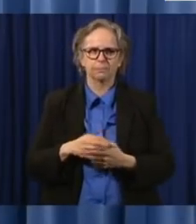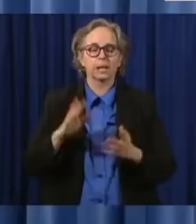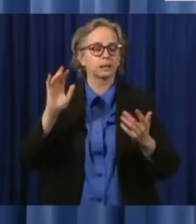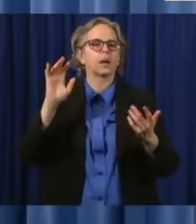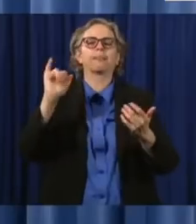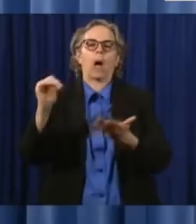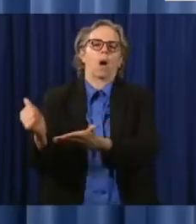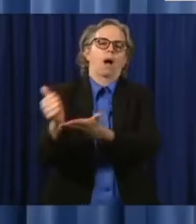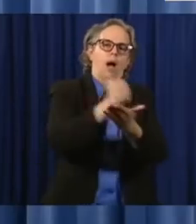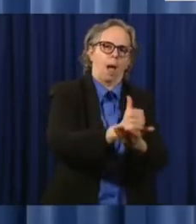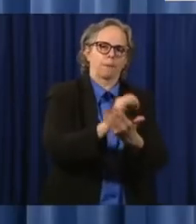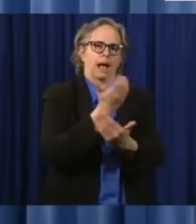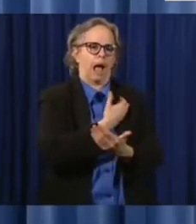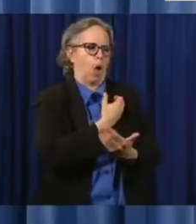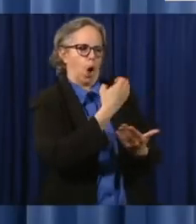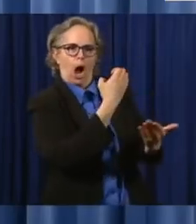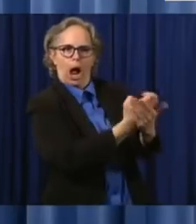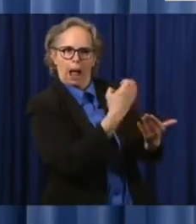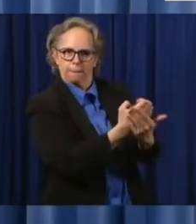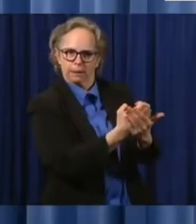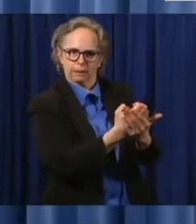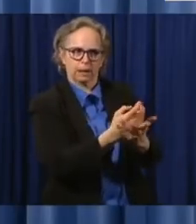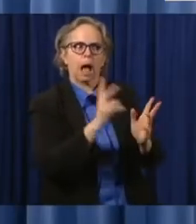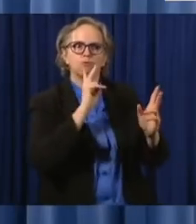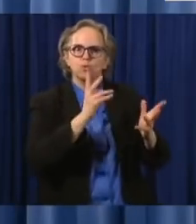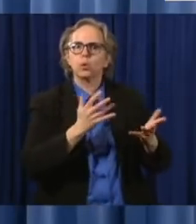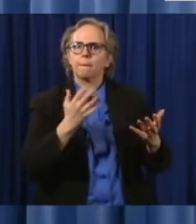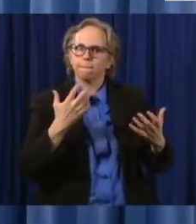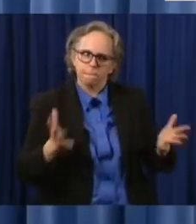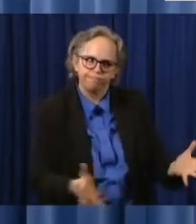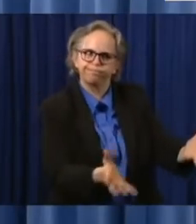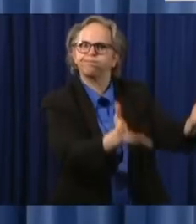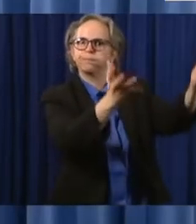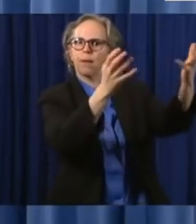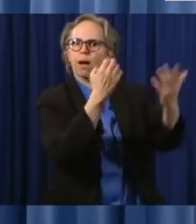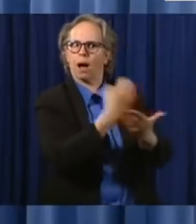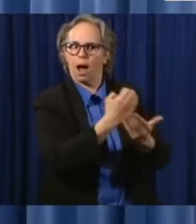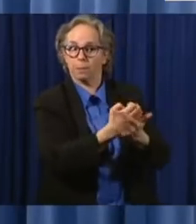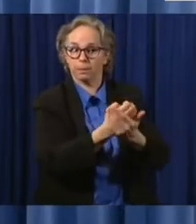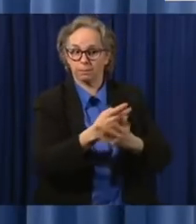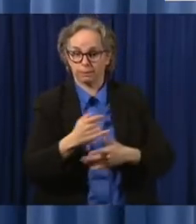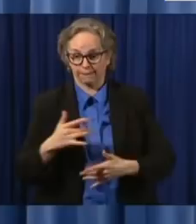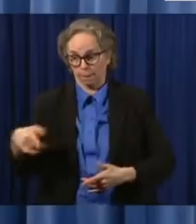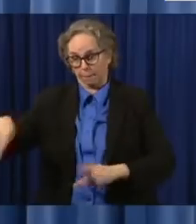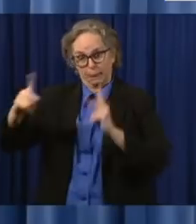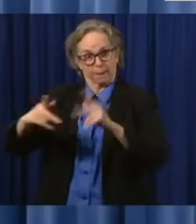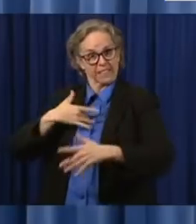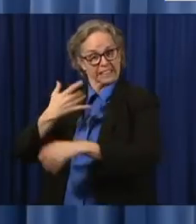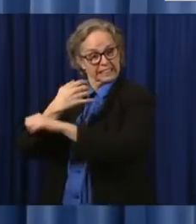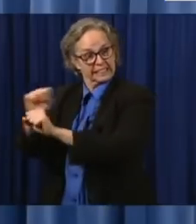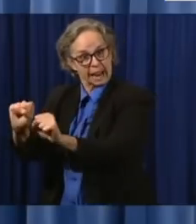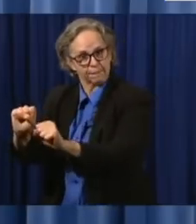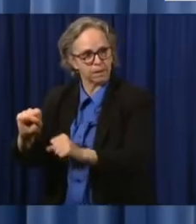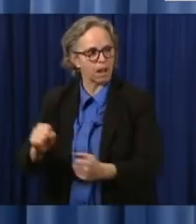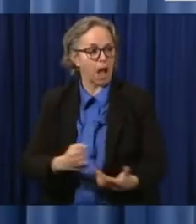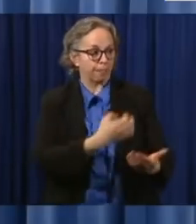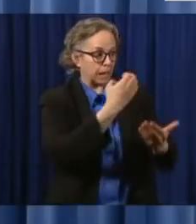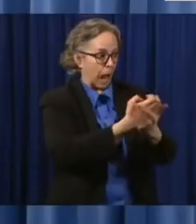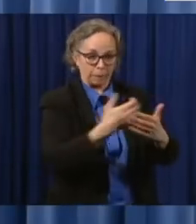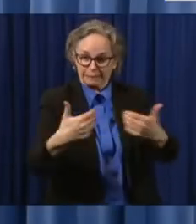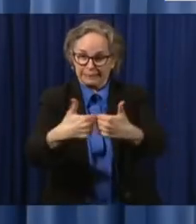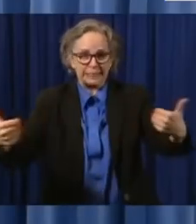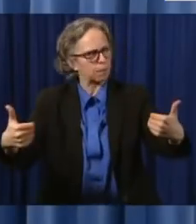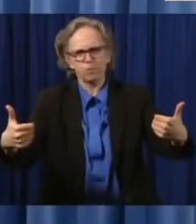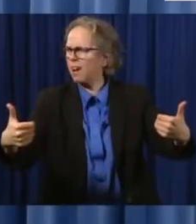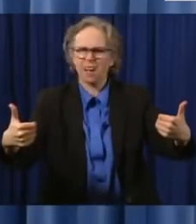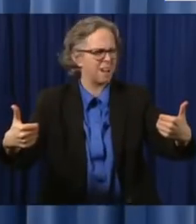our economy. Because we cannot separate keeping safe, keeping the virus spread down, and